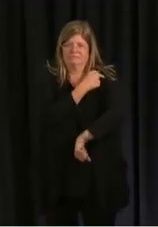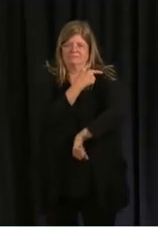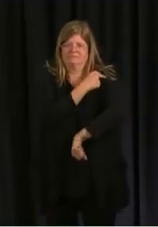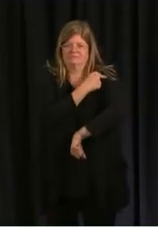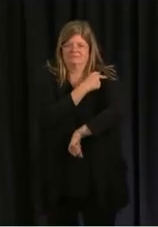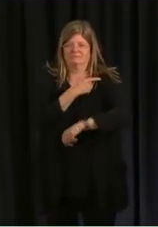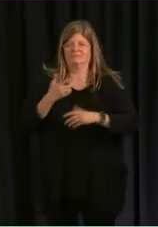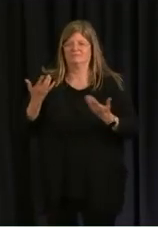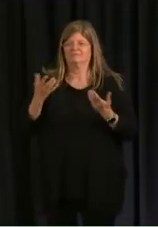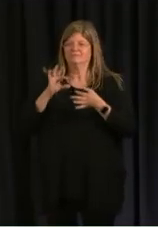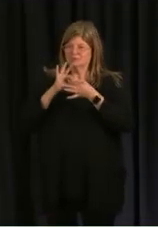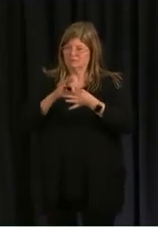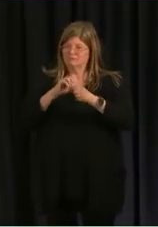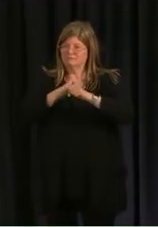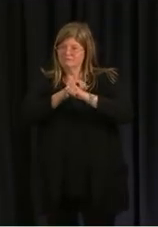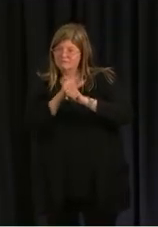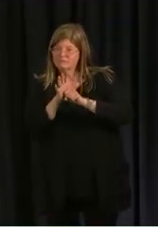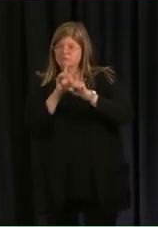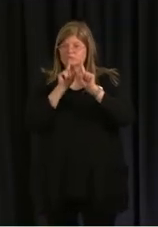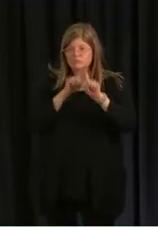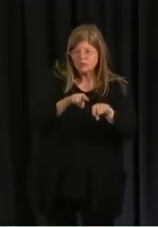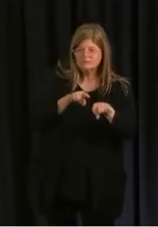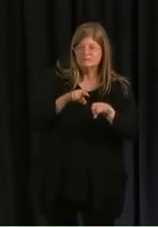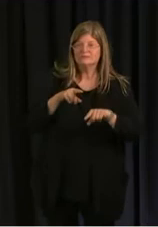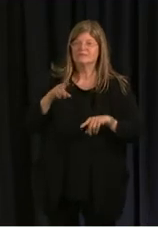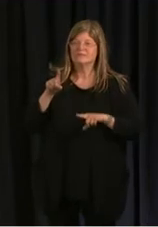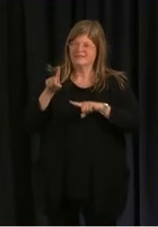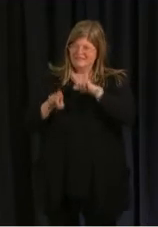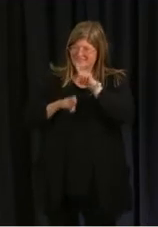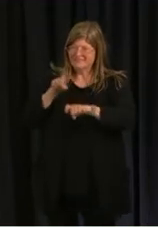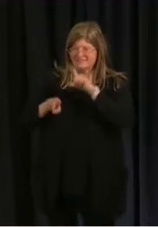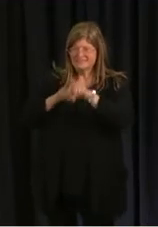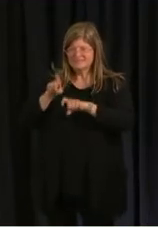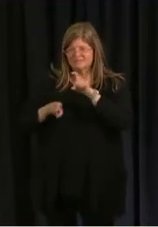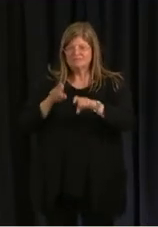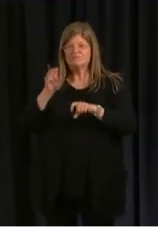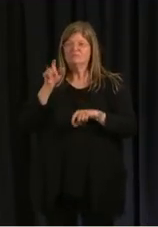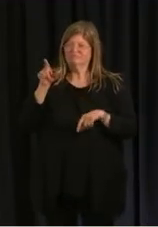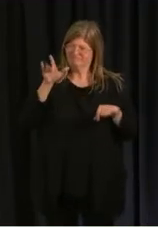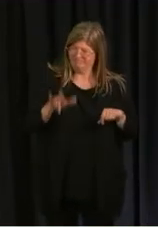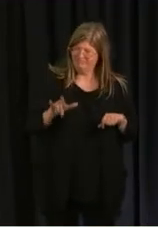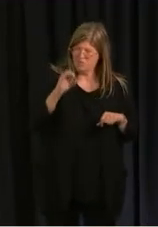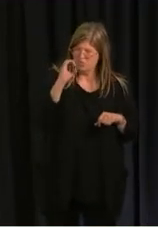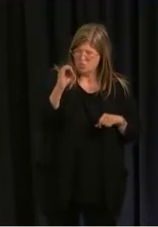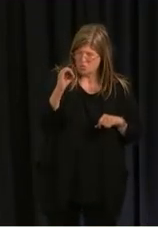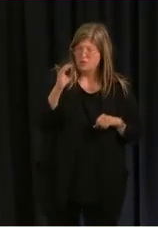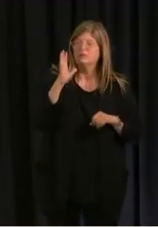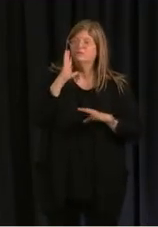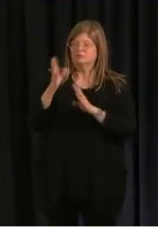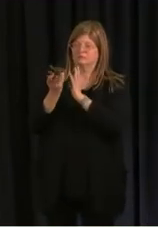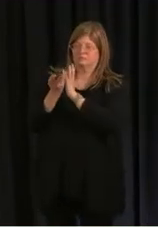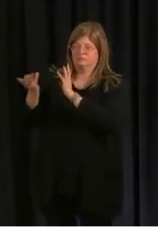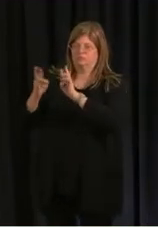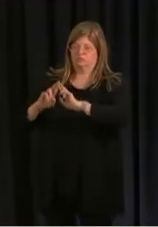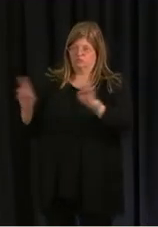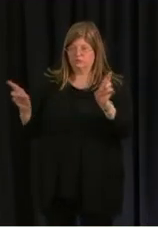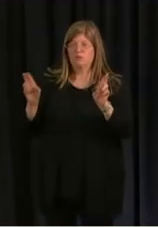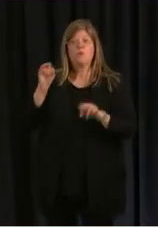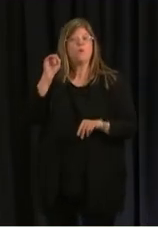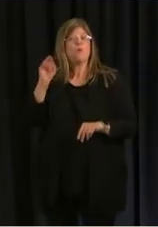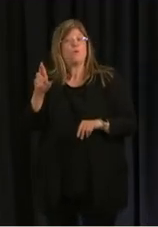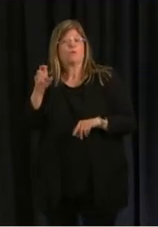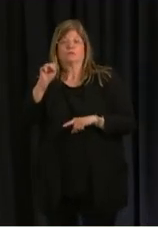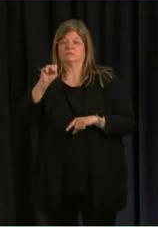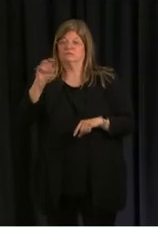coronavirus response. But again, you can ask your questions by pressing 0 now if you're joining us by phone. If you are watching on any